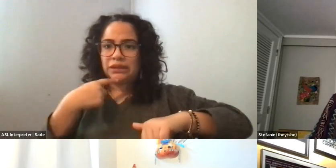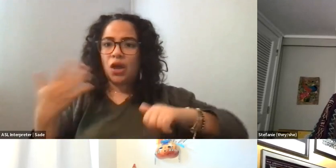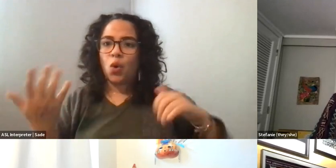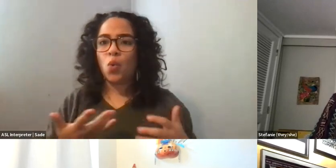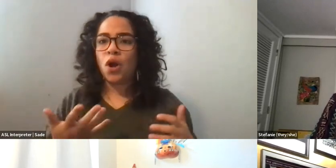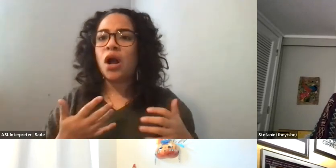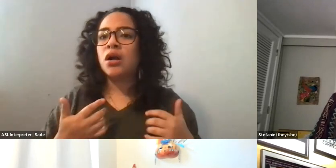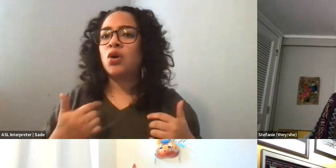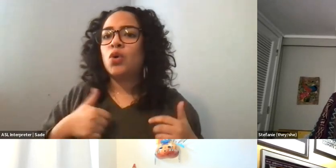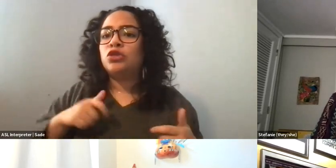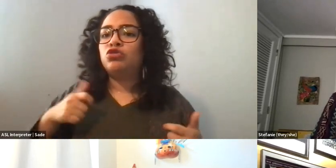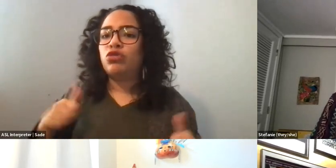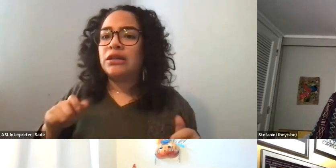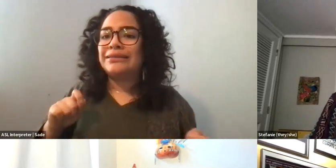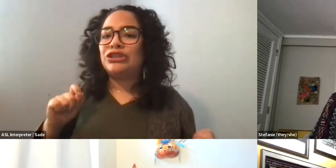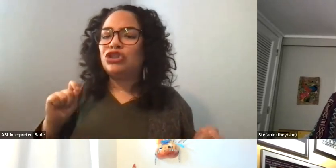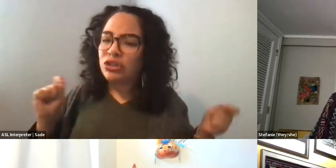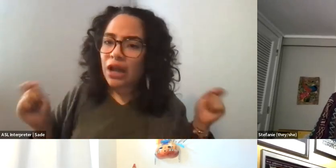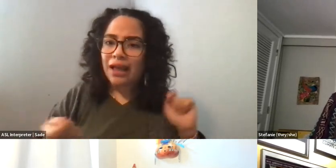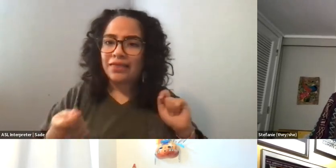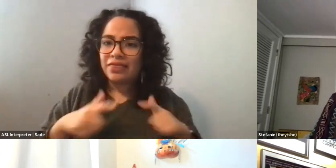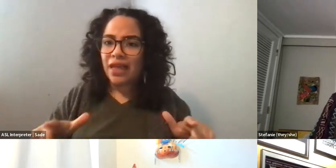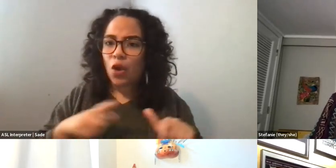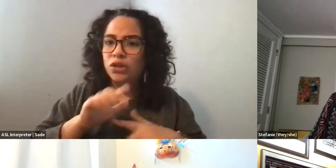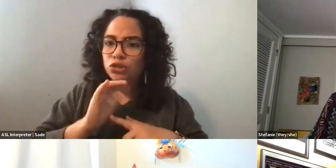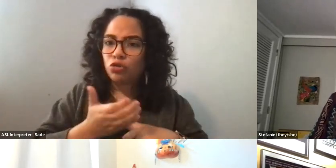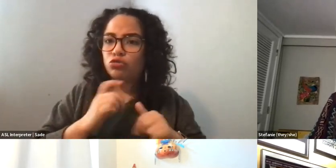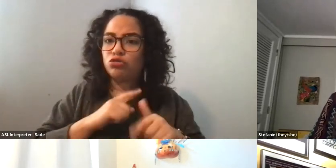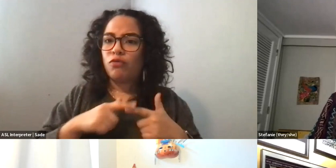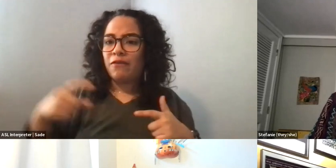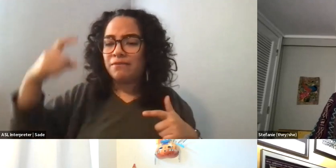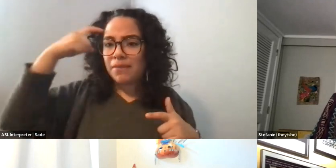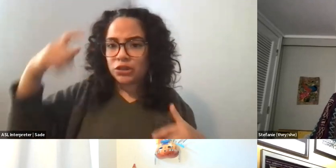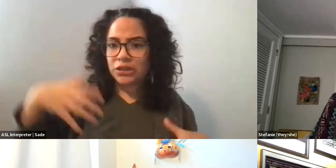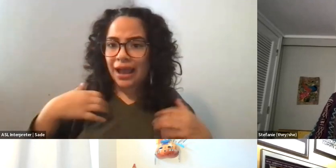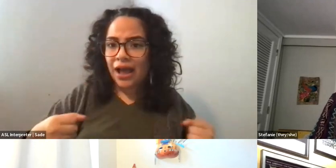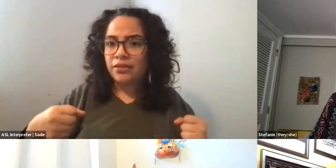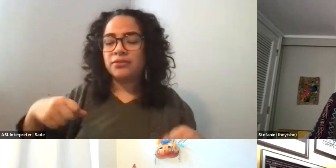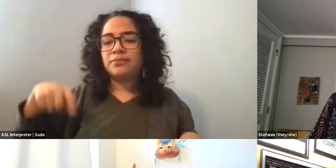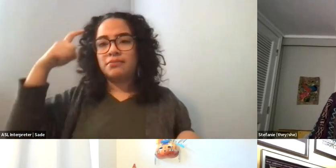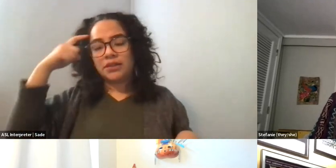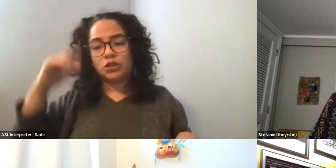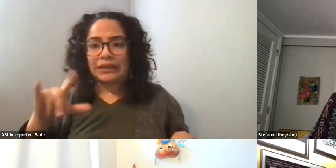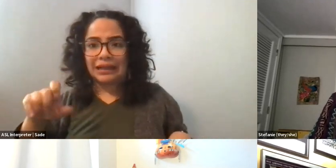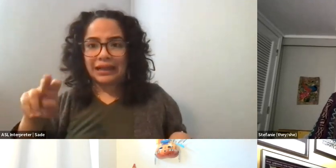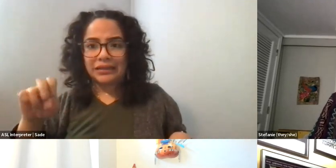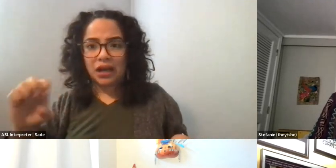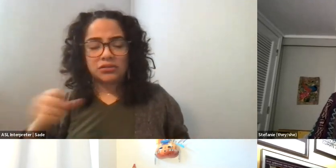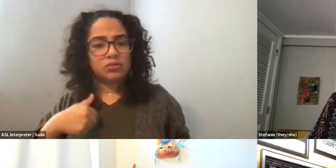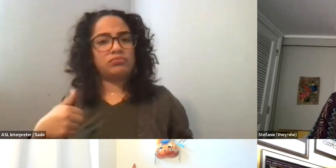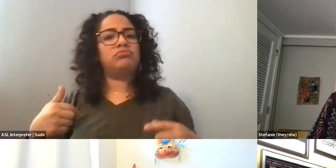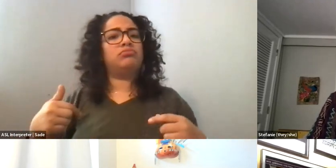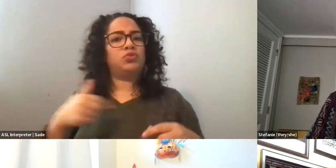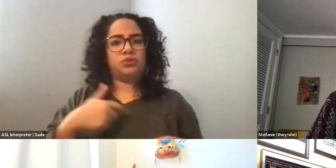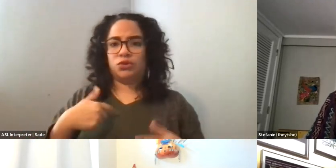we are trying to change the language and culture of what gets called mental health and mental illness. And we were talking about